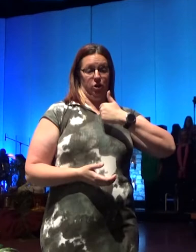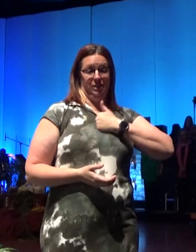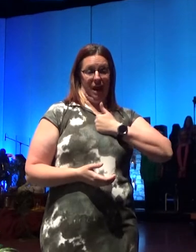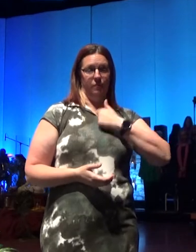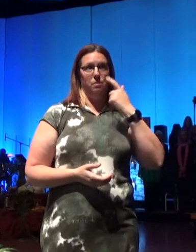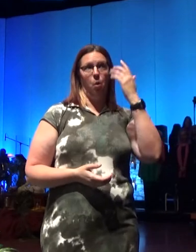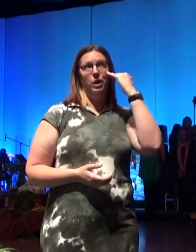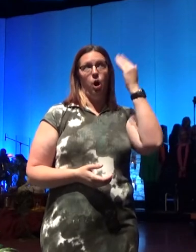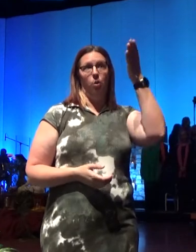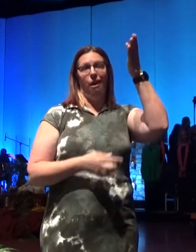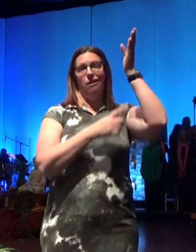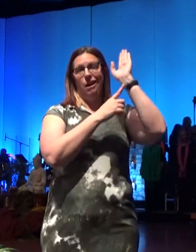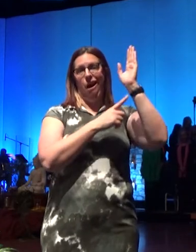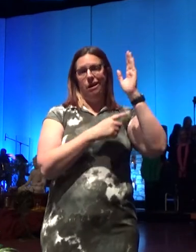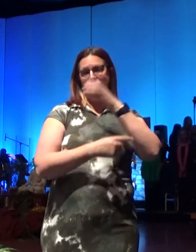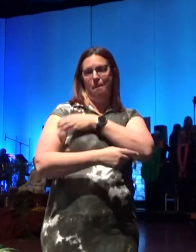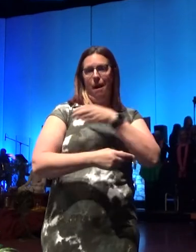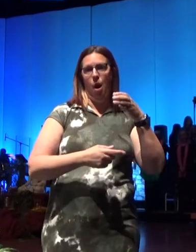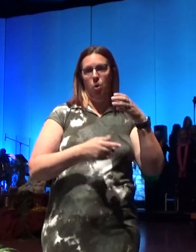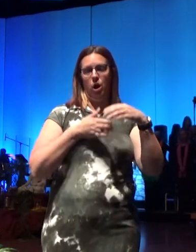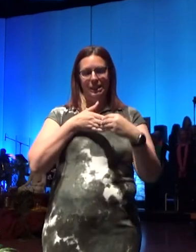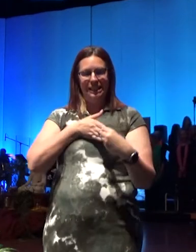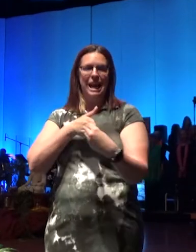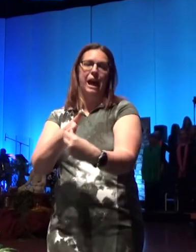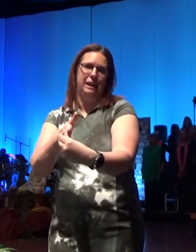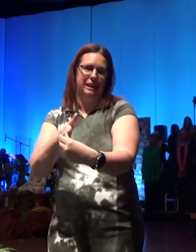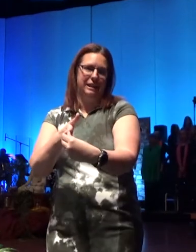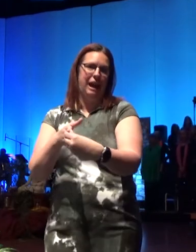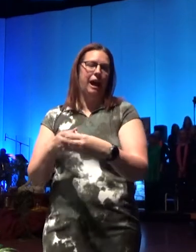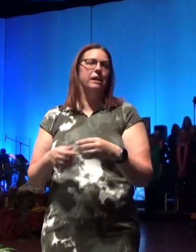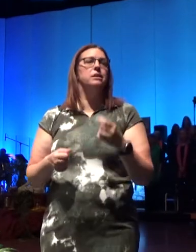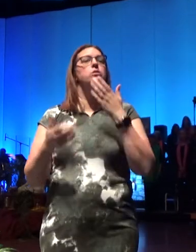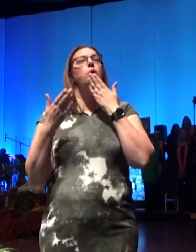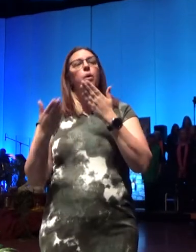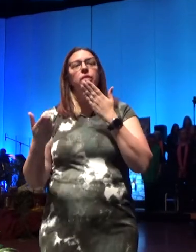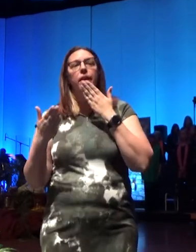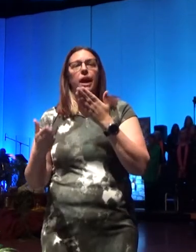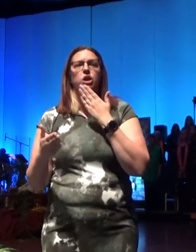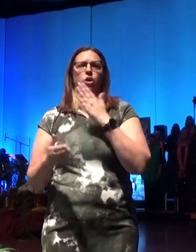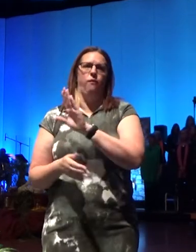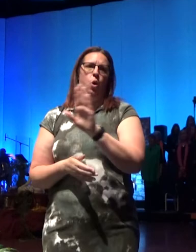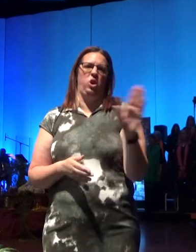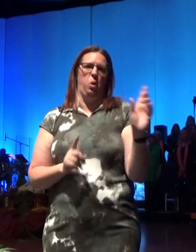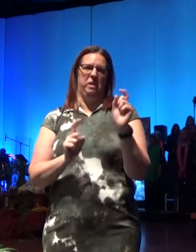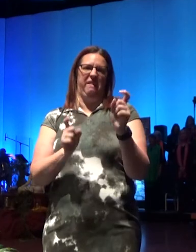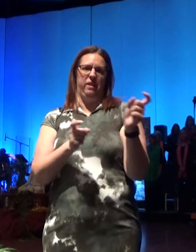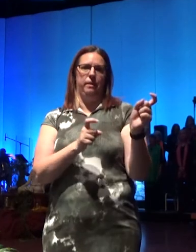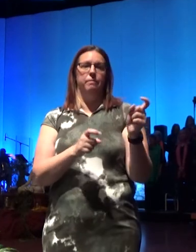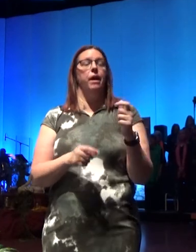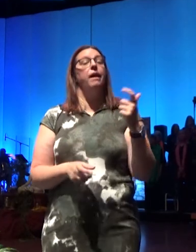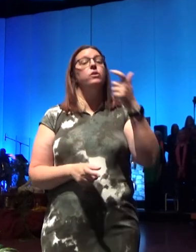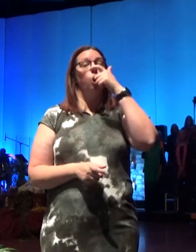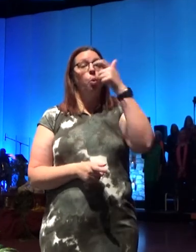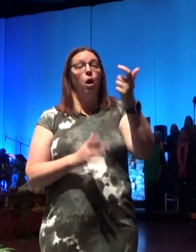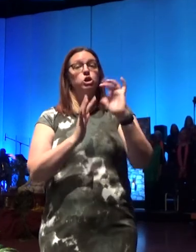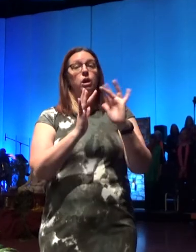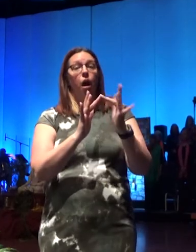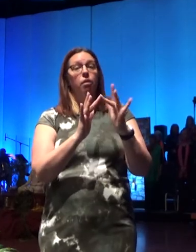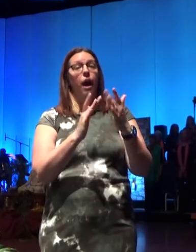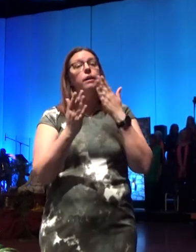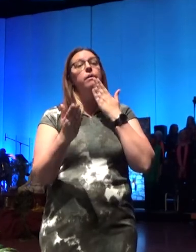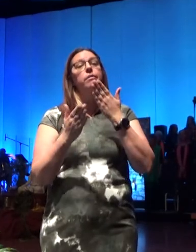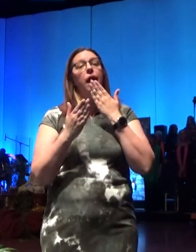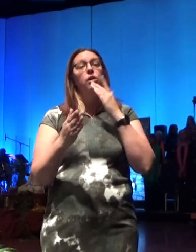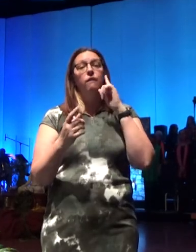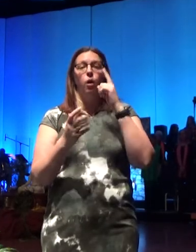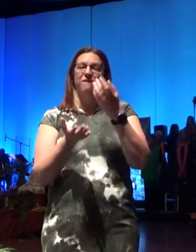way. Thank you for being a part of that and for all the ways you choose to give. And for those of you watching online, thank you for financially supporting the center. I